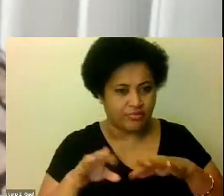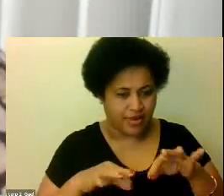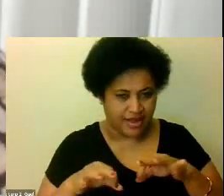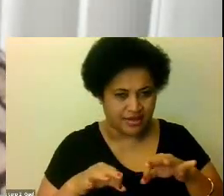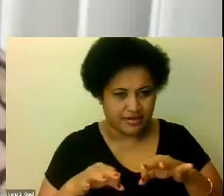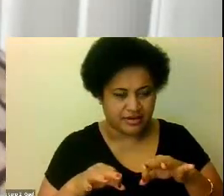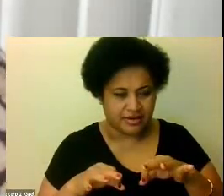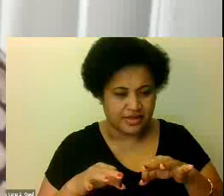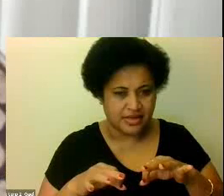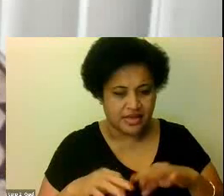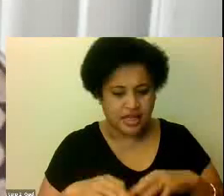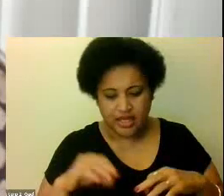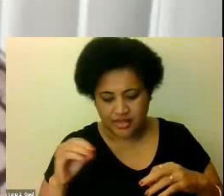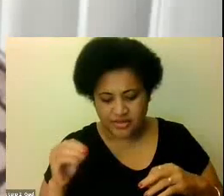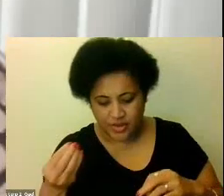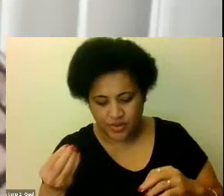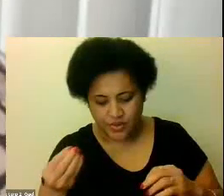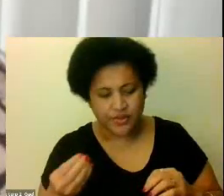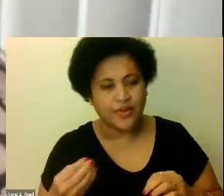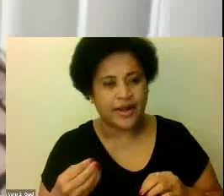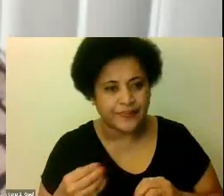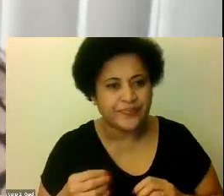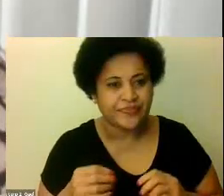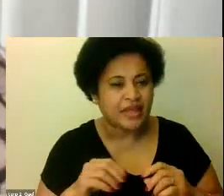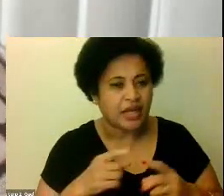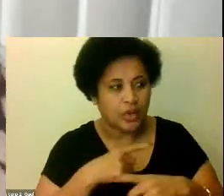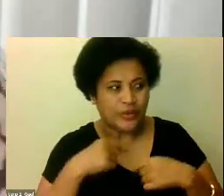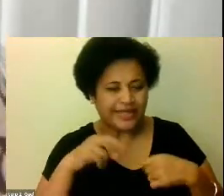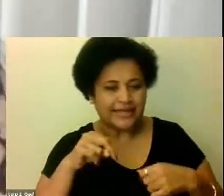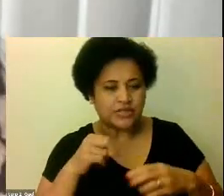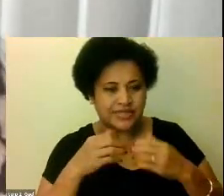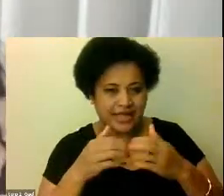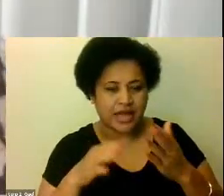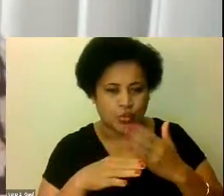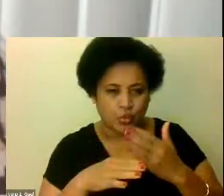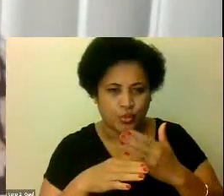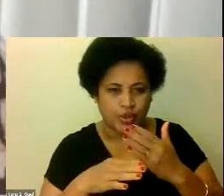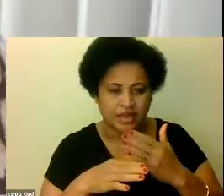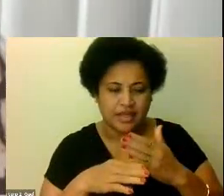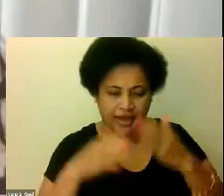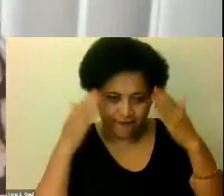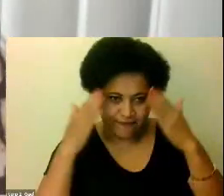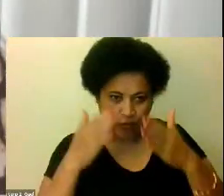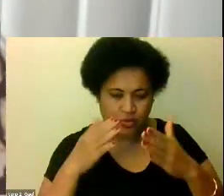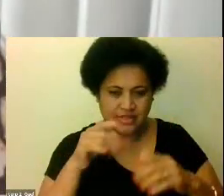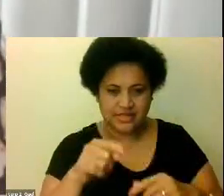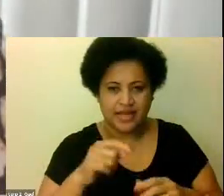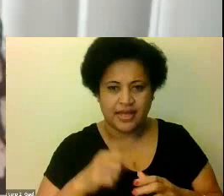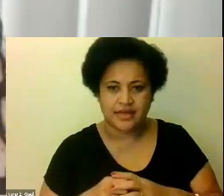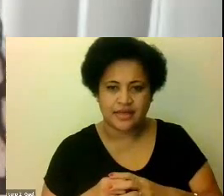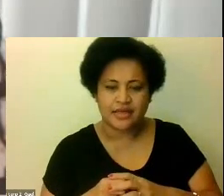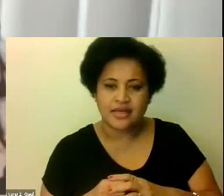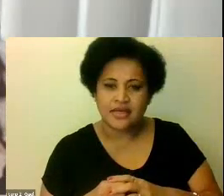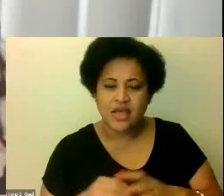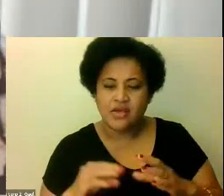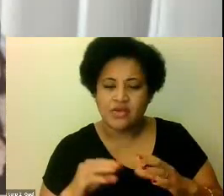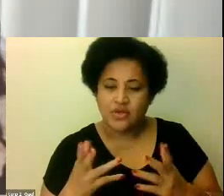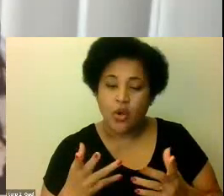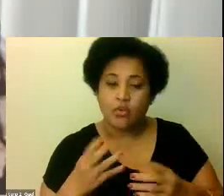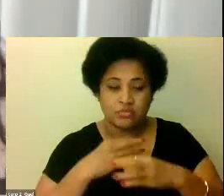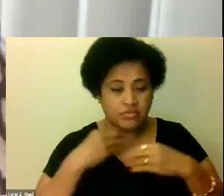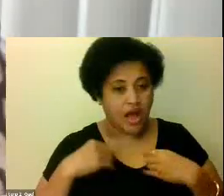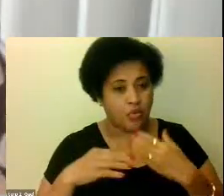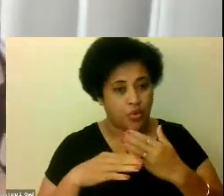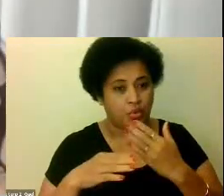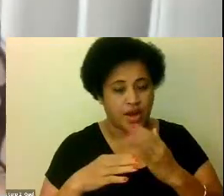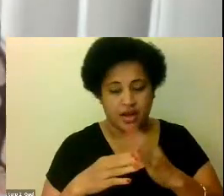that's something that we need to sort of start working on. The second aspect is where in our work, we've